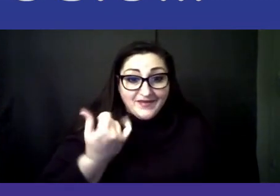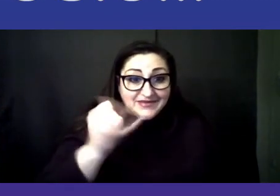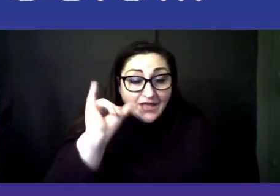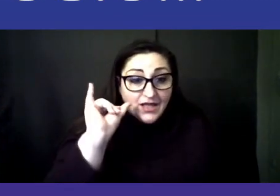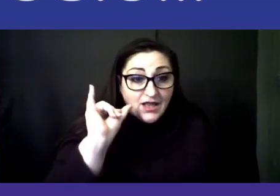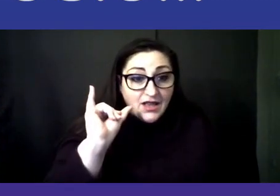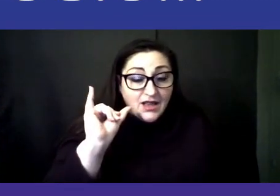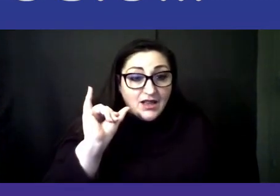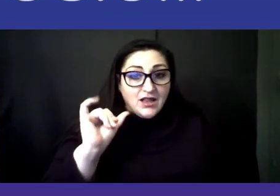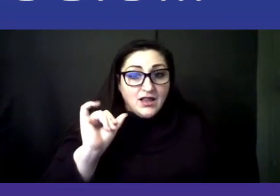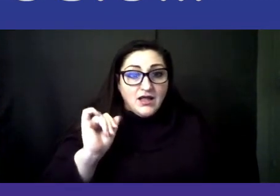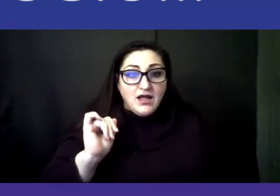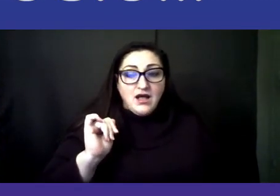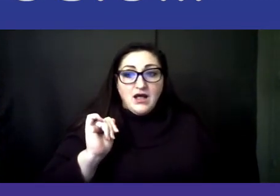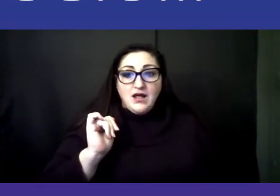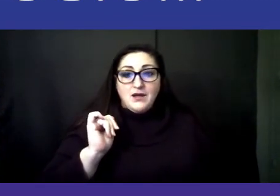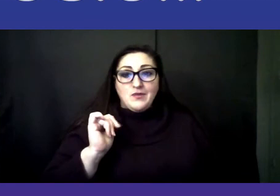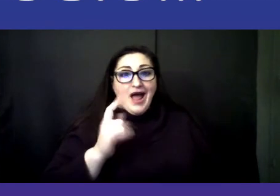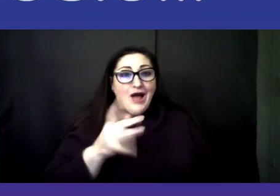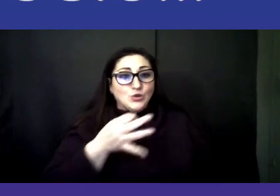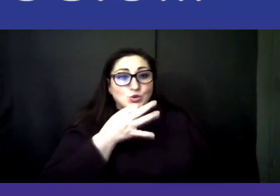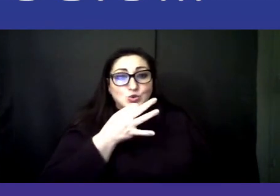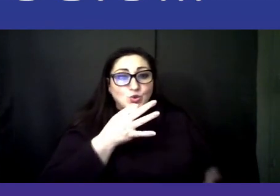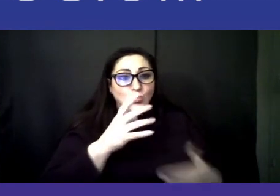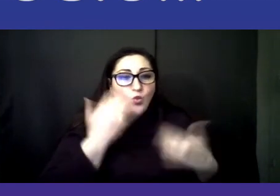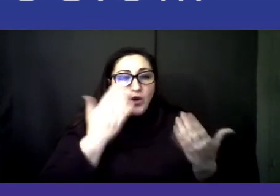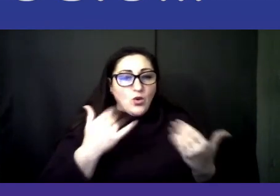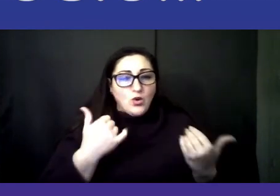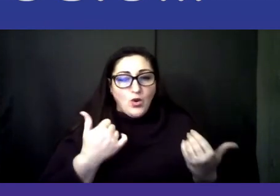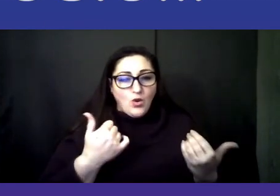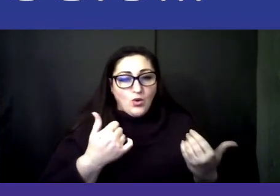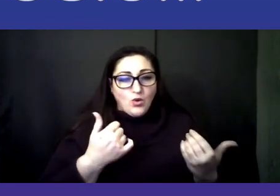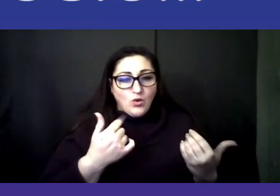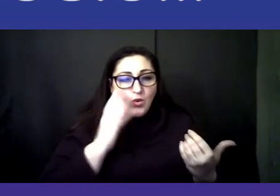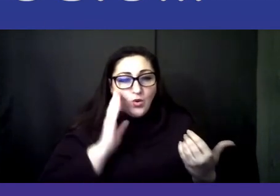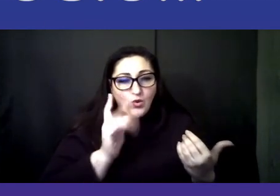that is. And so, yeah, that.